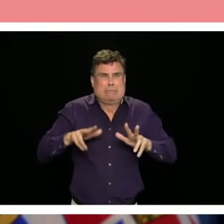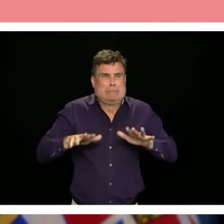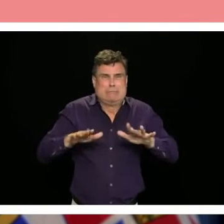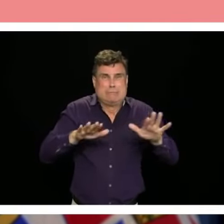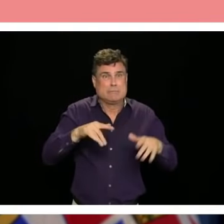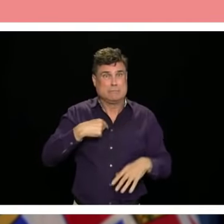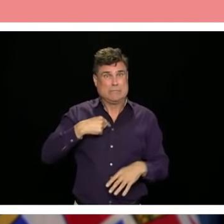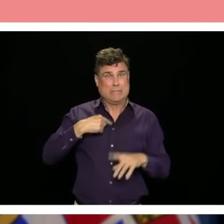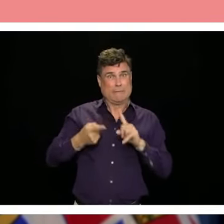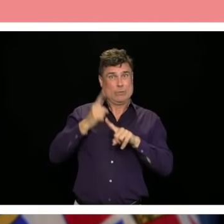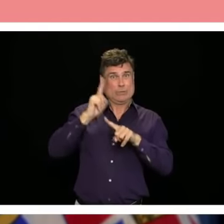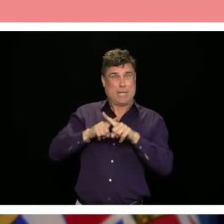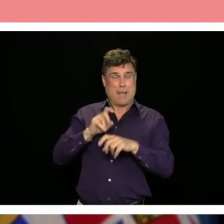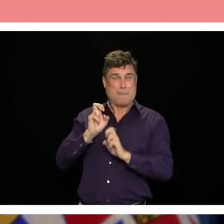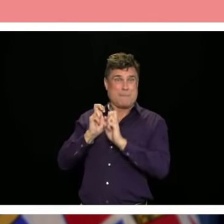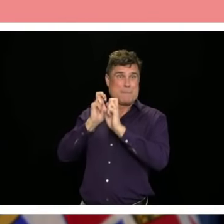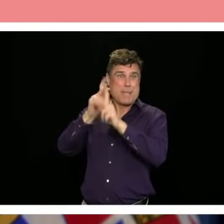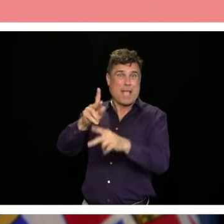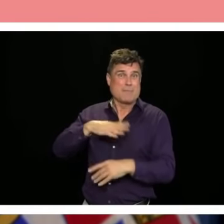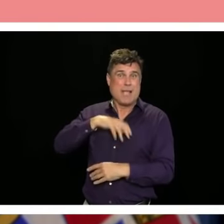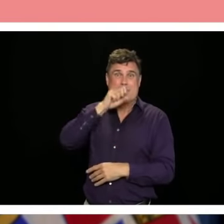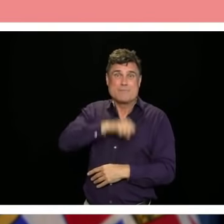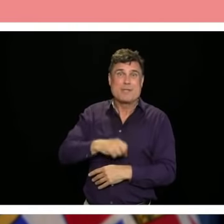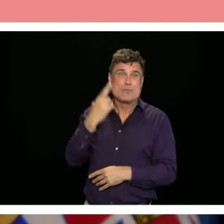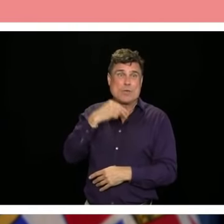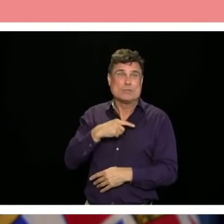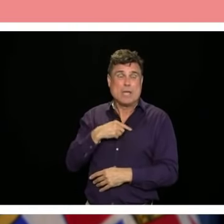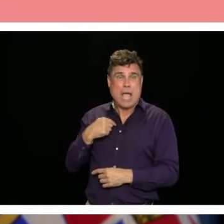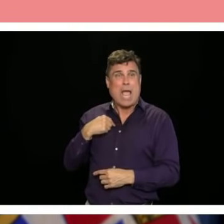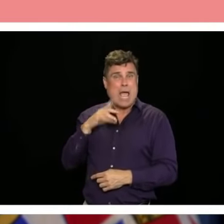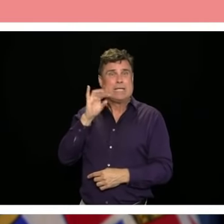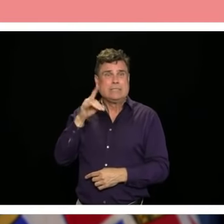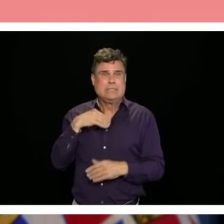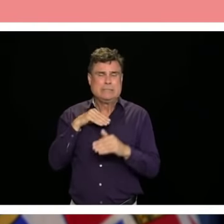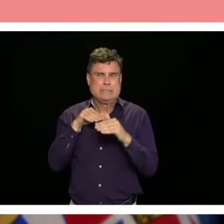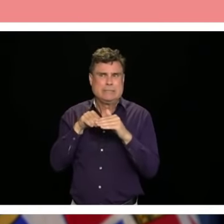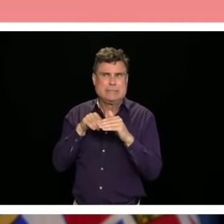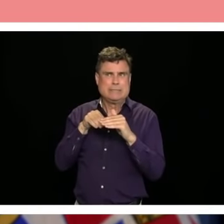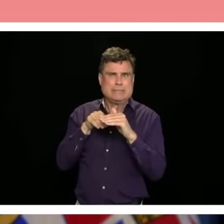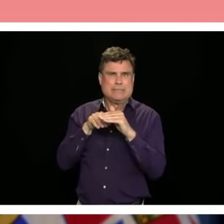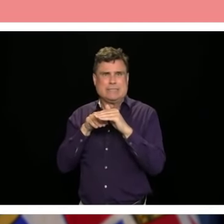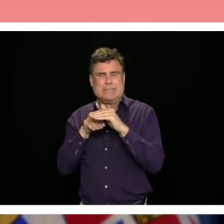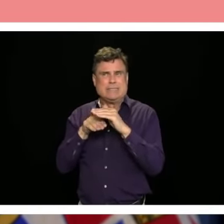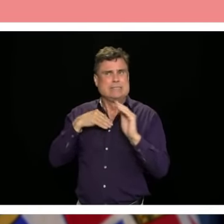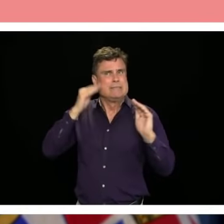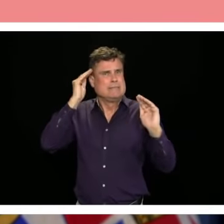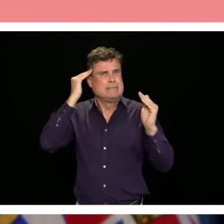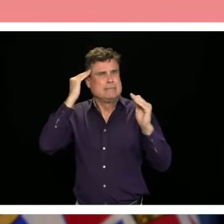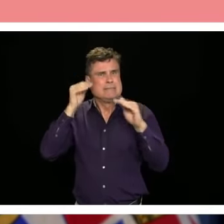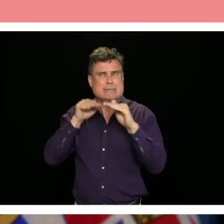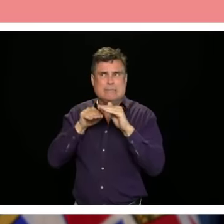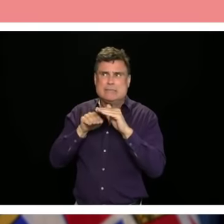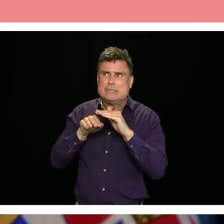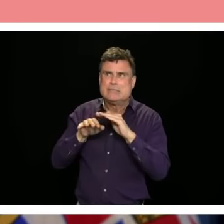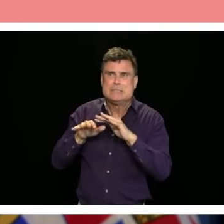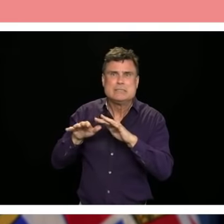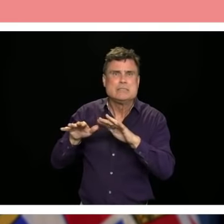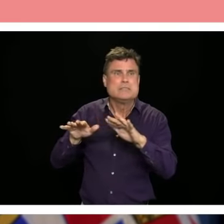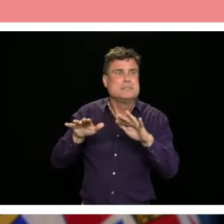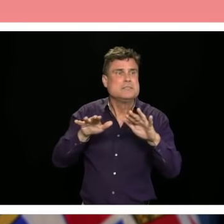If people have a plan, they've thought about it, they're doing what we need them to do, then we know that those environments will be